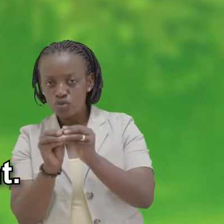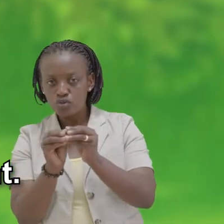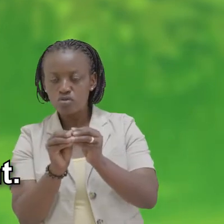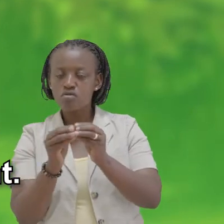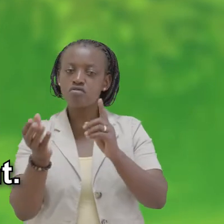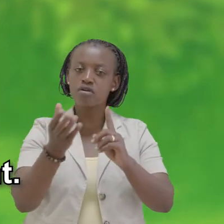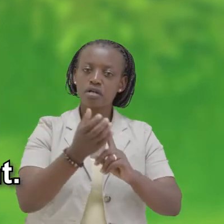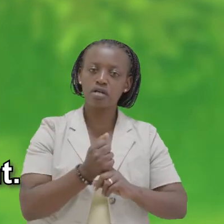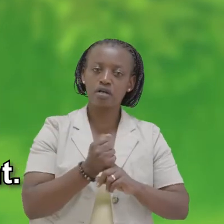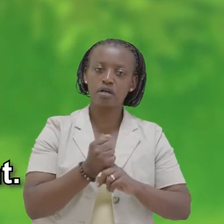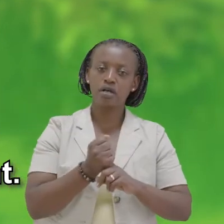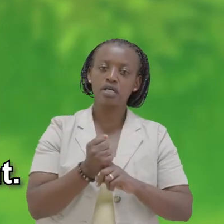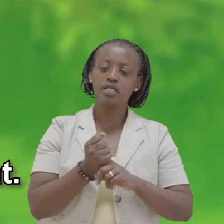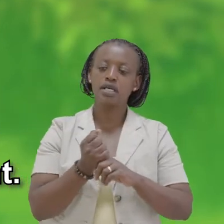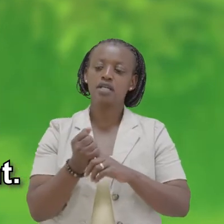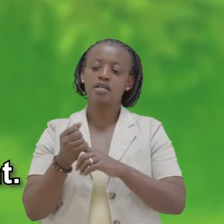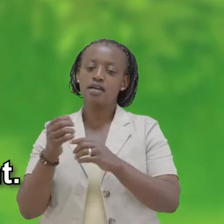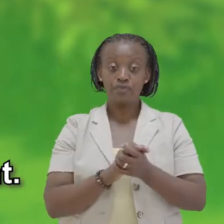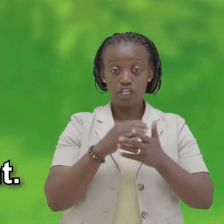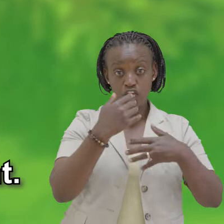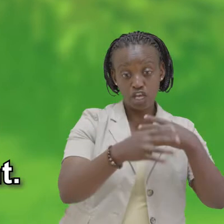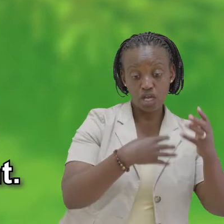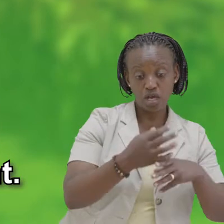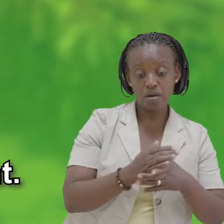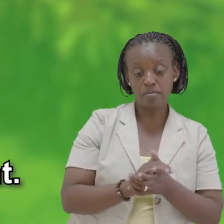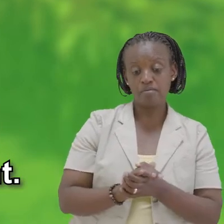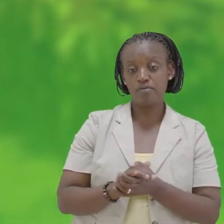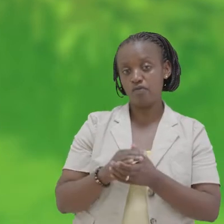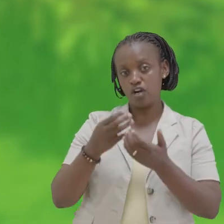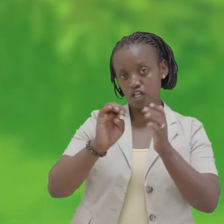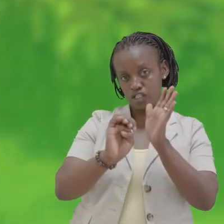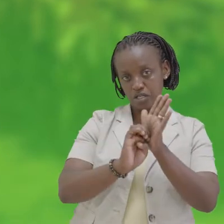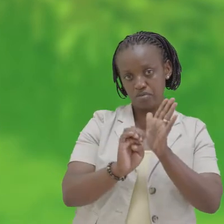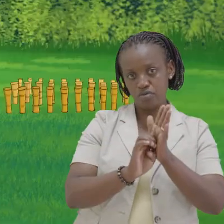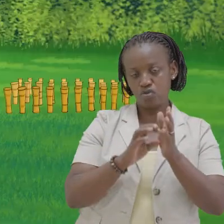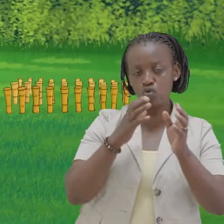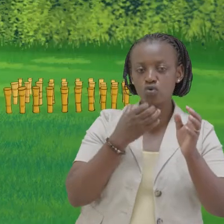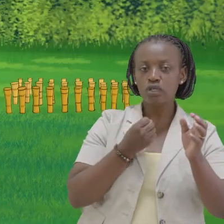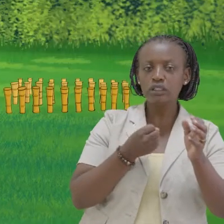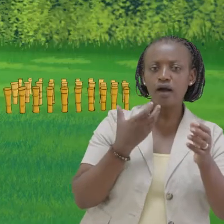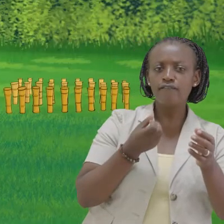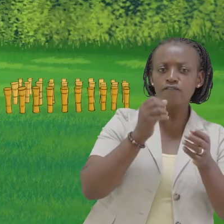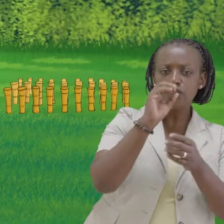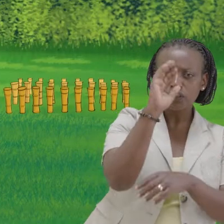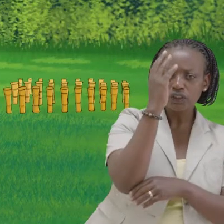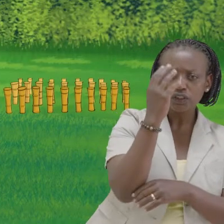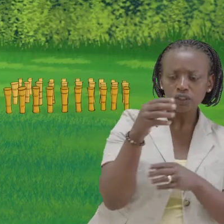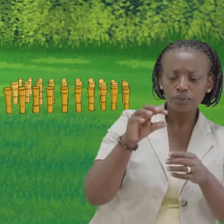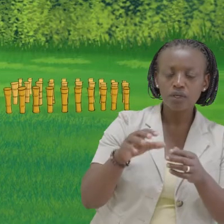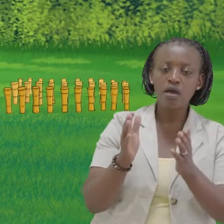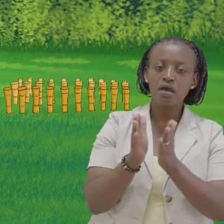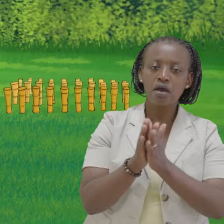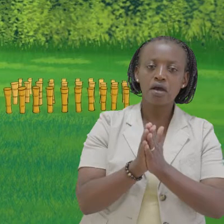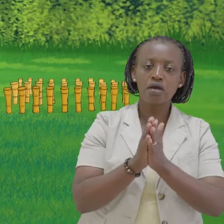total amount to get the remaining amount. For example, in this game, everyone starts